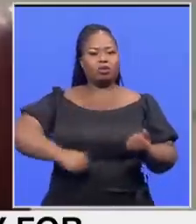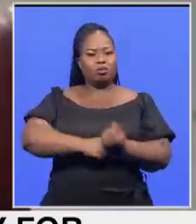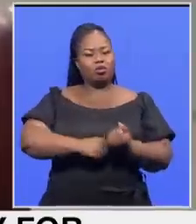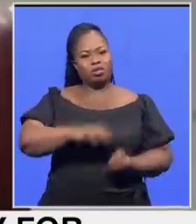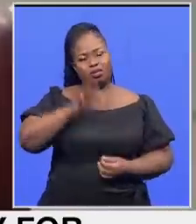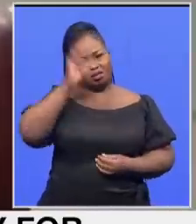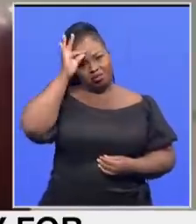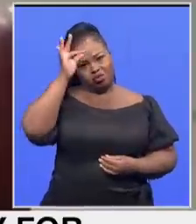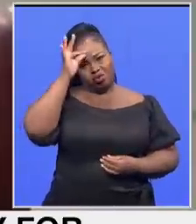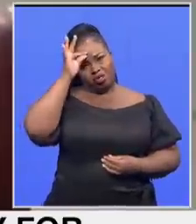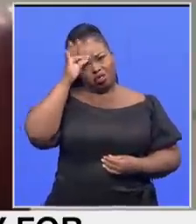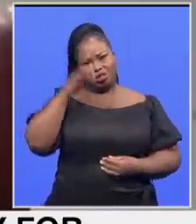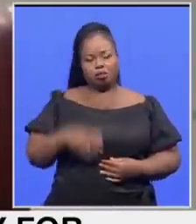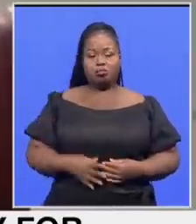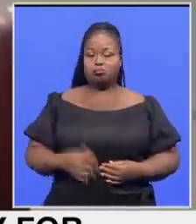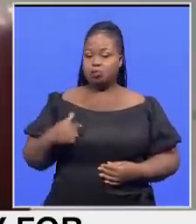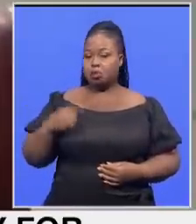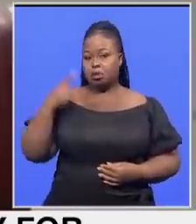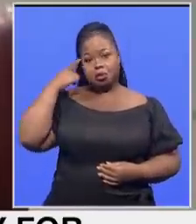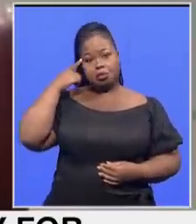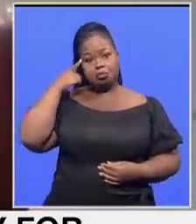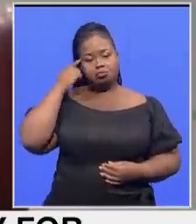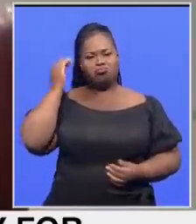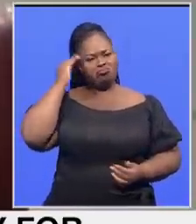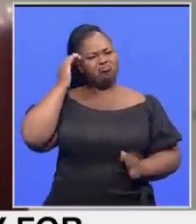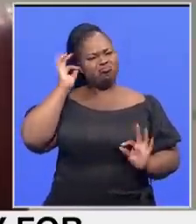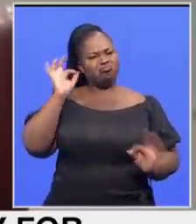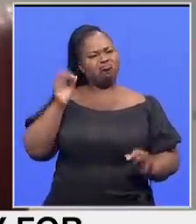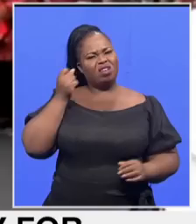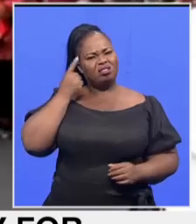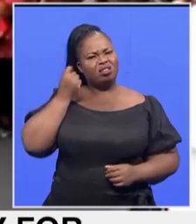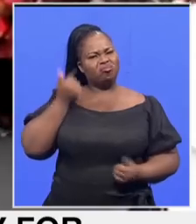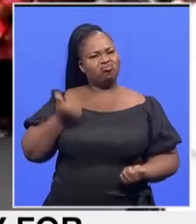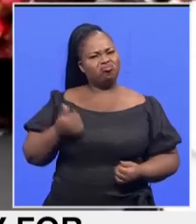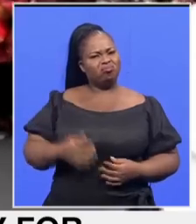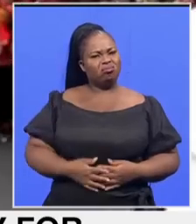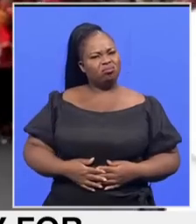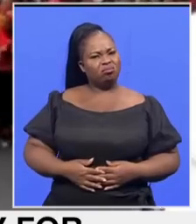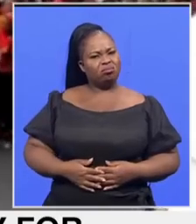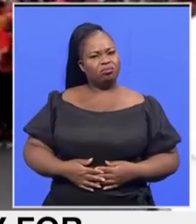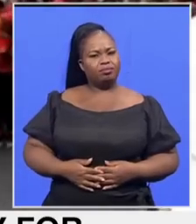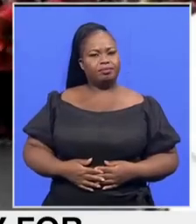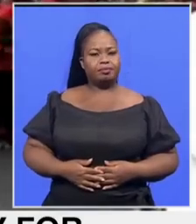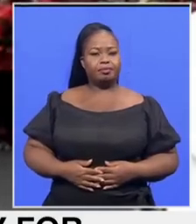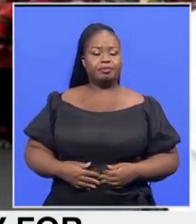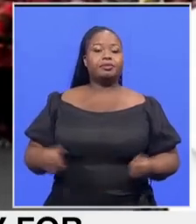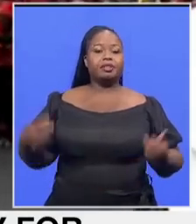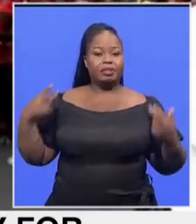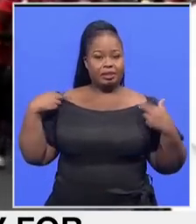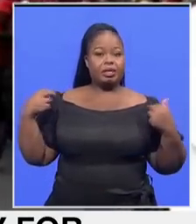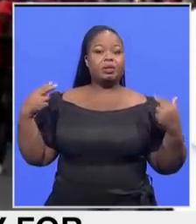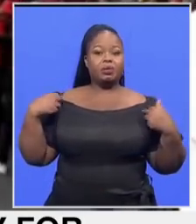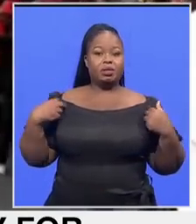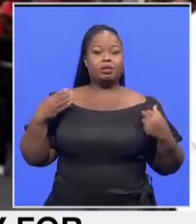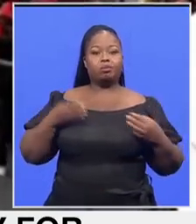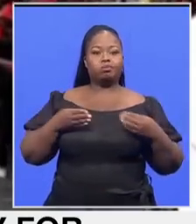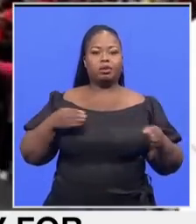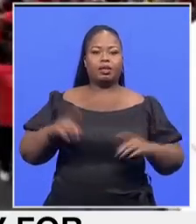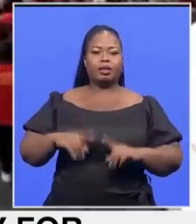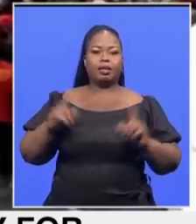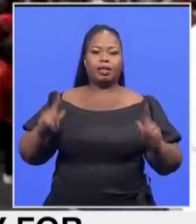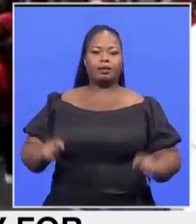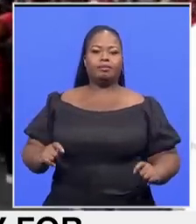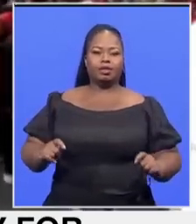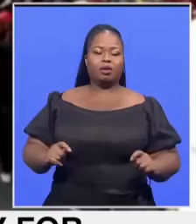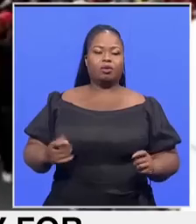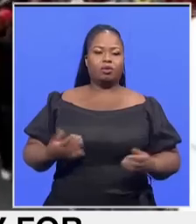police, I think, is the sensible thing to do. Security was also visible at the Cape Town leg of